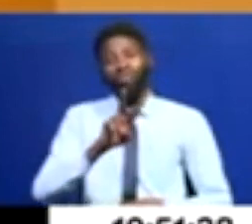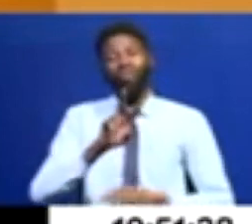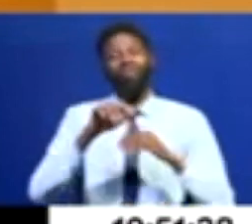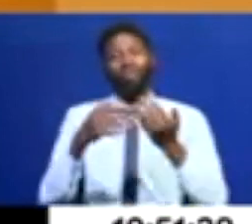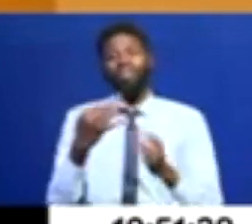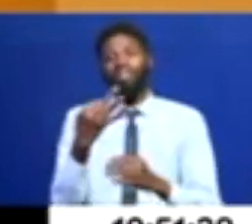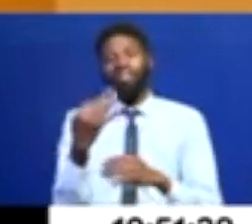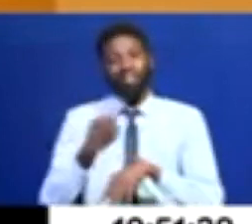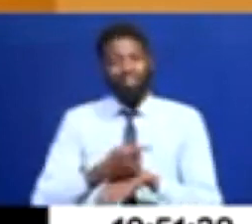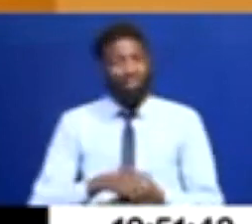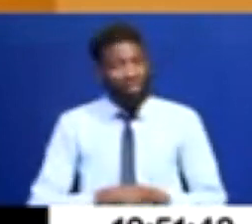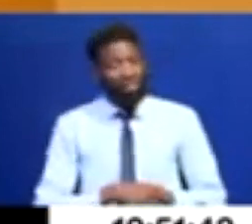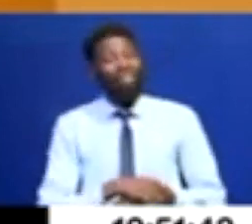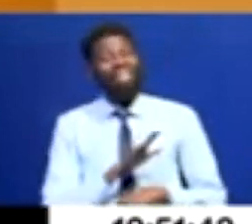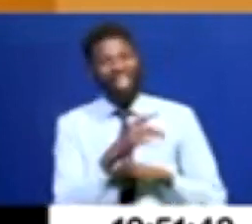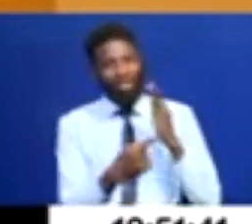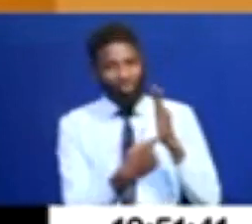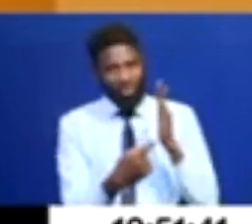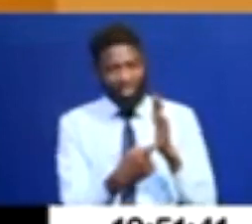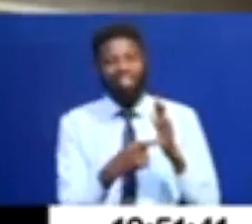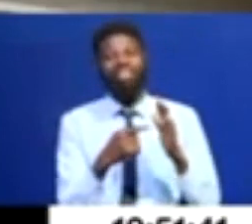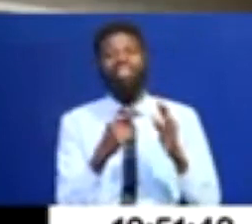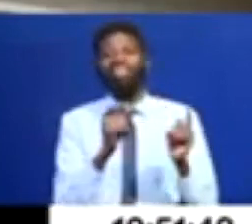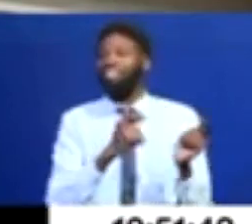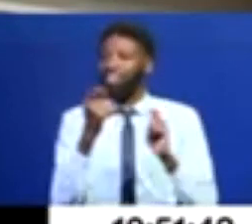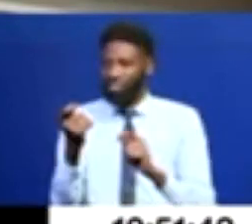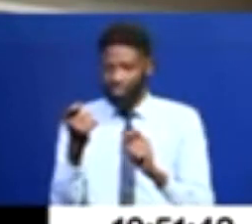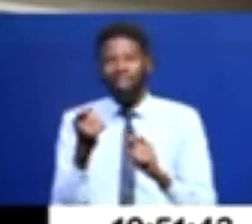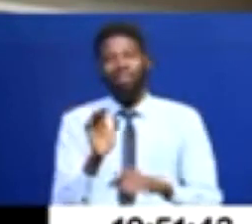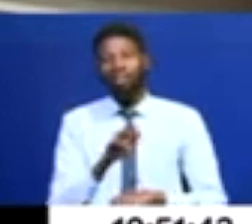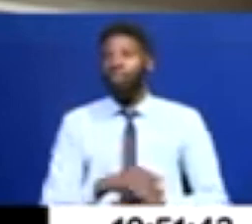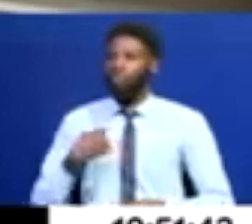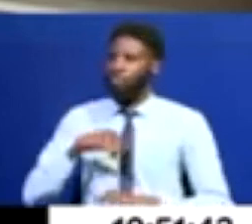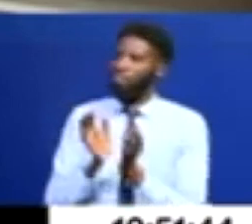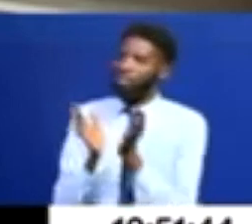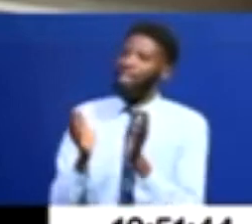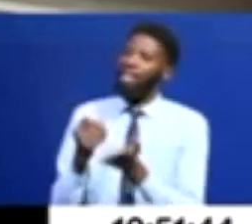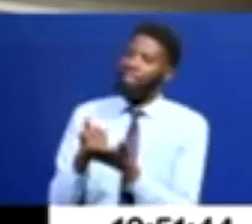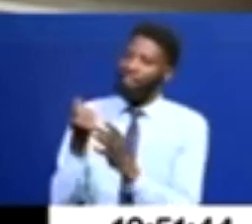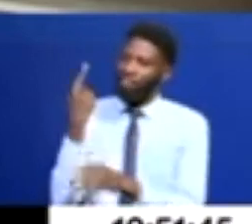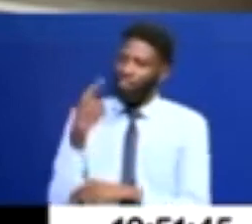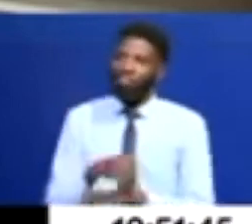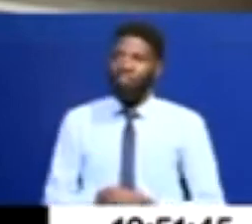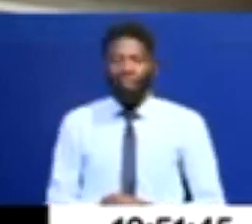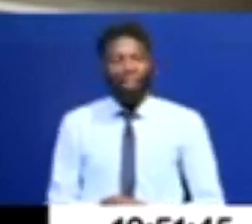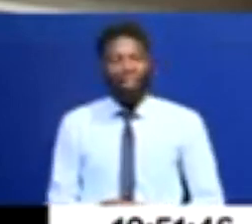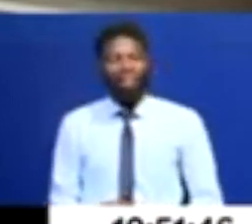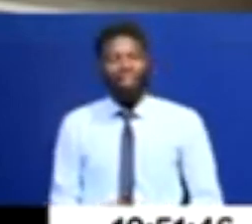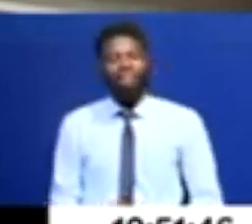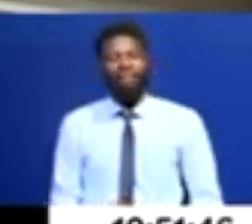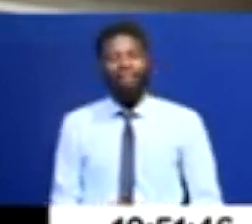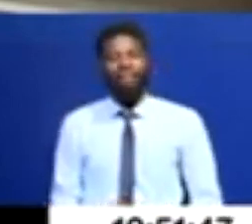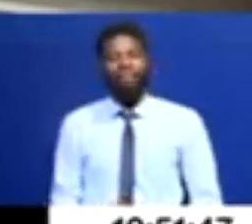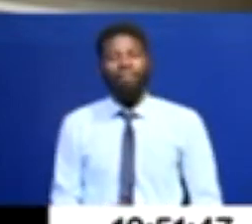for electronic funds transfer. Yeah. We must always have the public in mind. Yes. Yes. Thank you for that. Now,